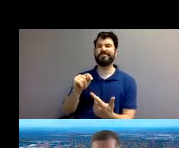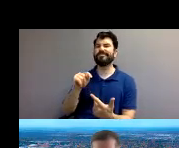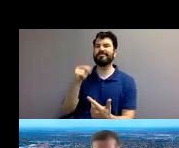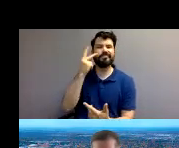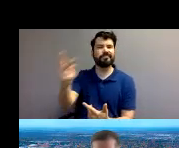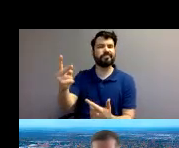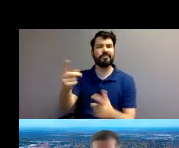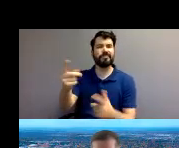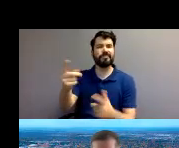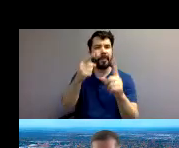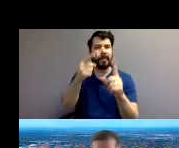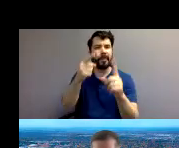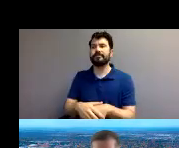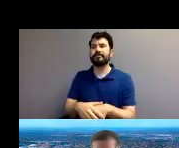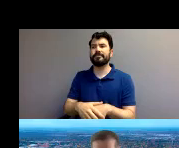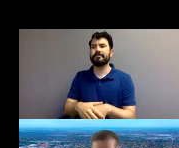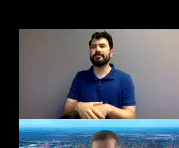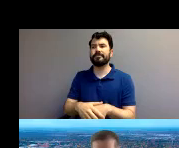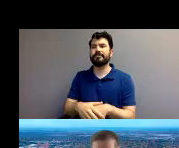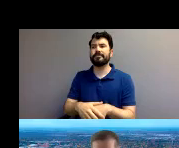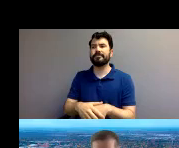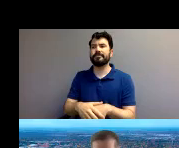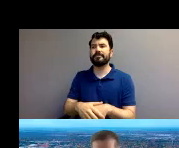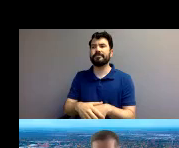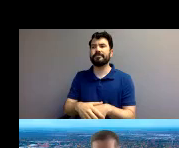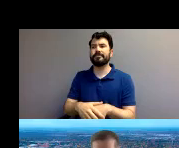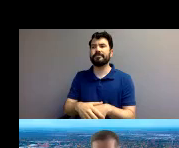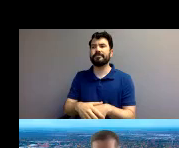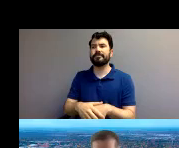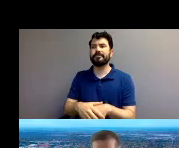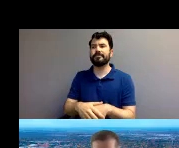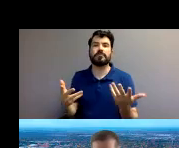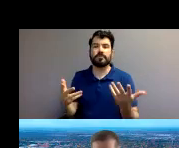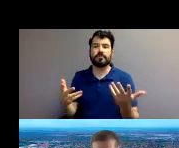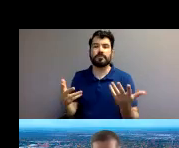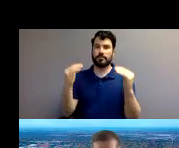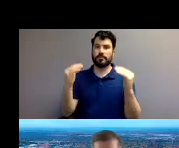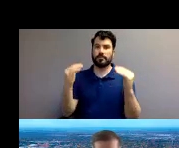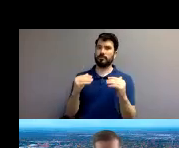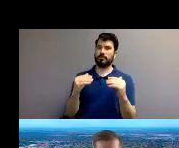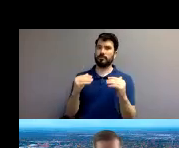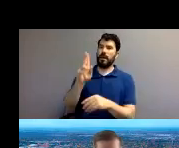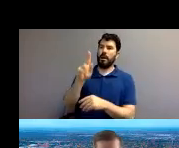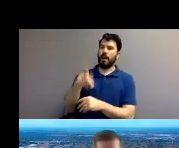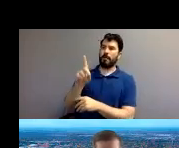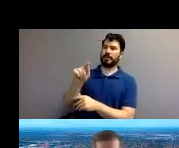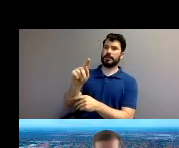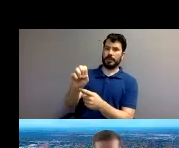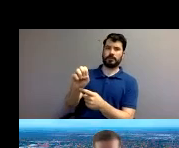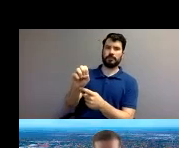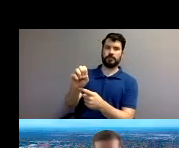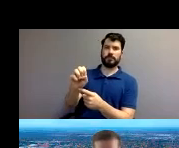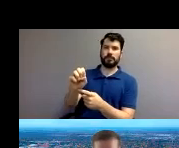and objectives for Flexible First, as well as updates on the work of the workforce, of the workplace